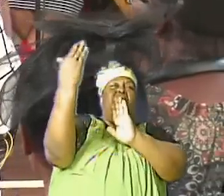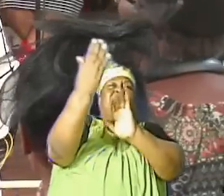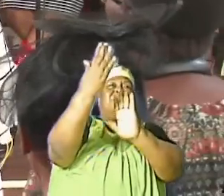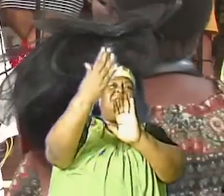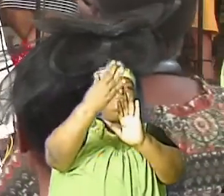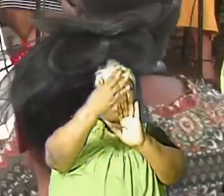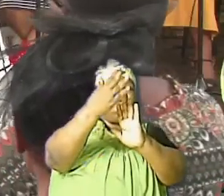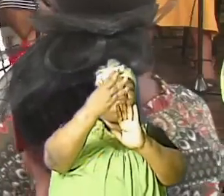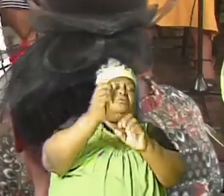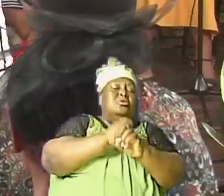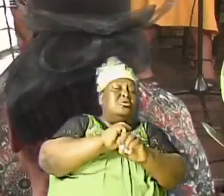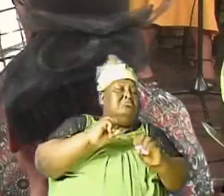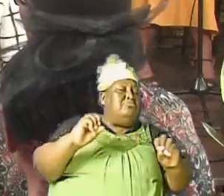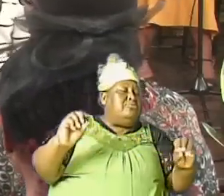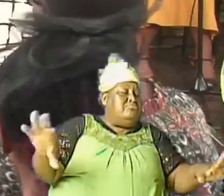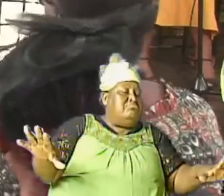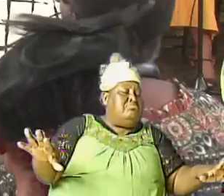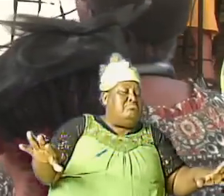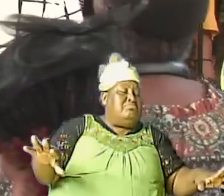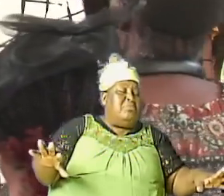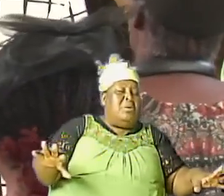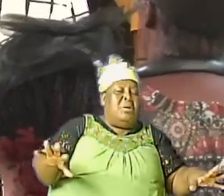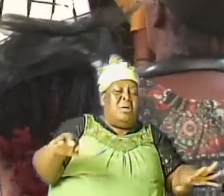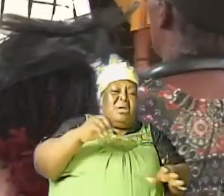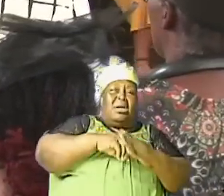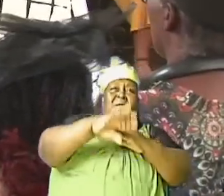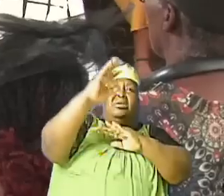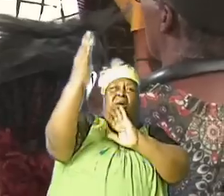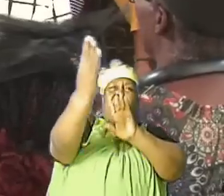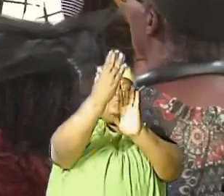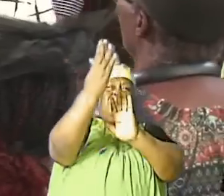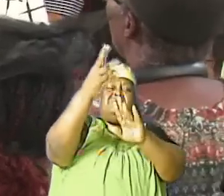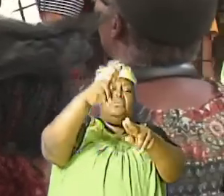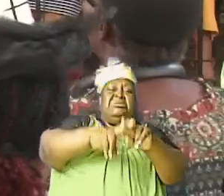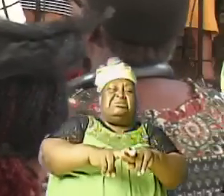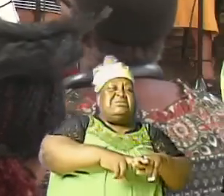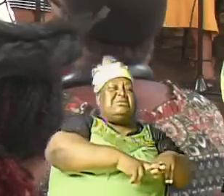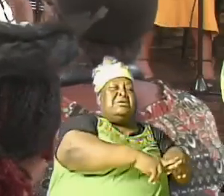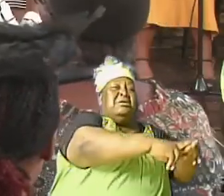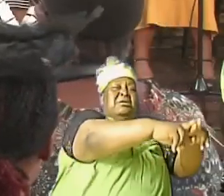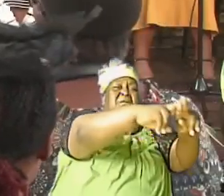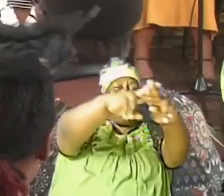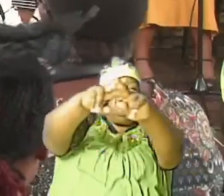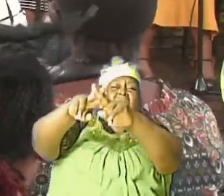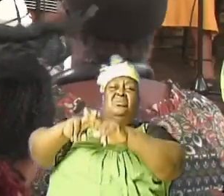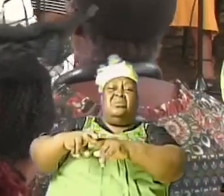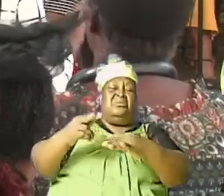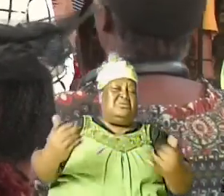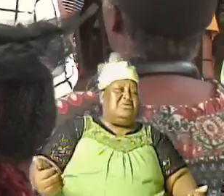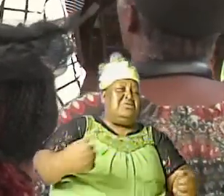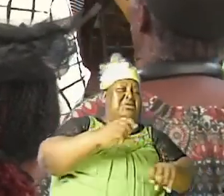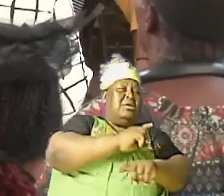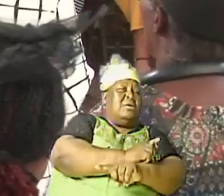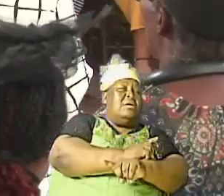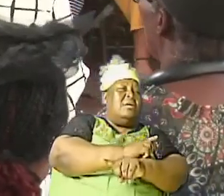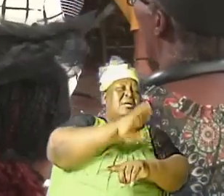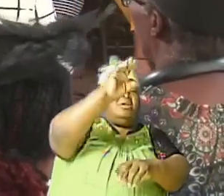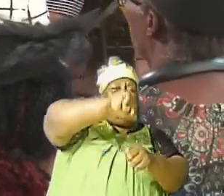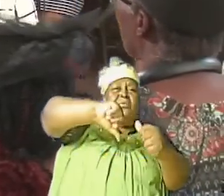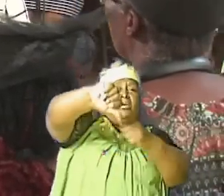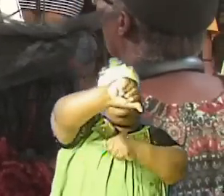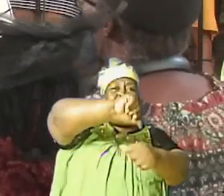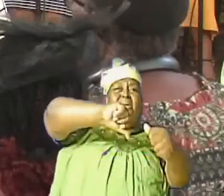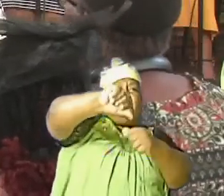naught. God, we pray, oh God, that your presence will sit upon us today. Mighty God, your Shekinah glory will come